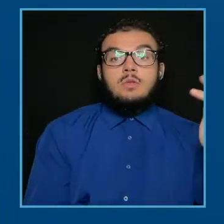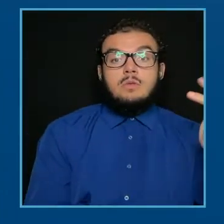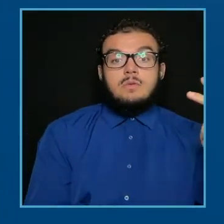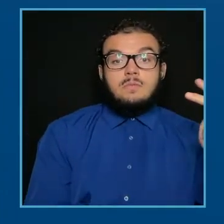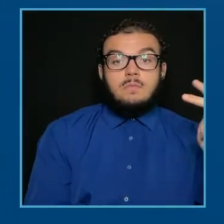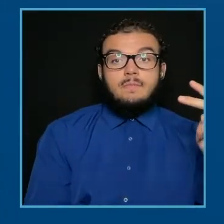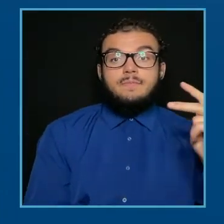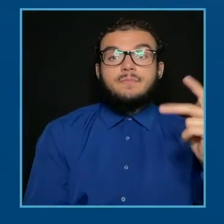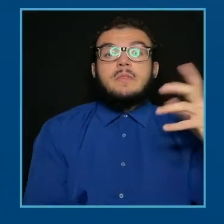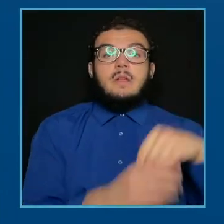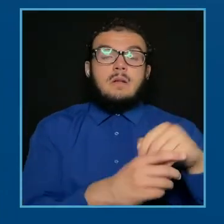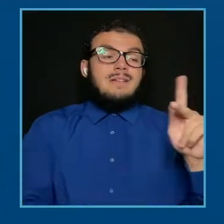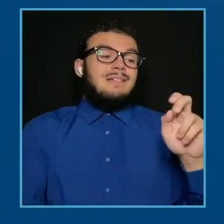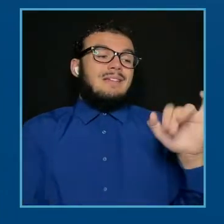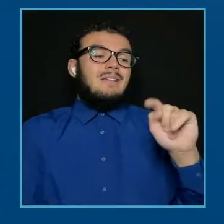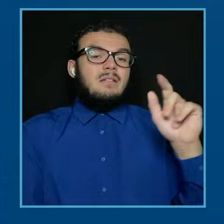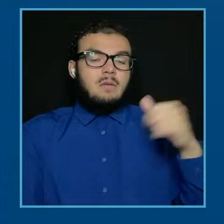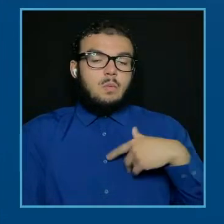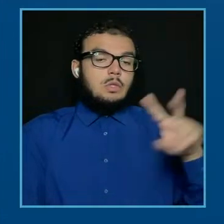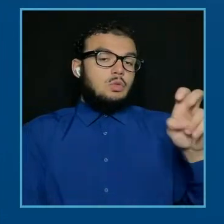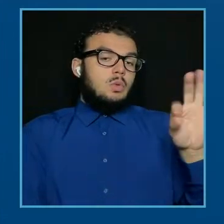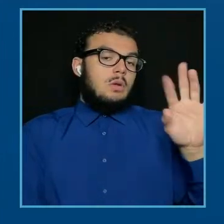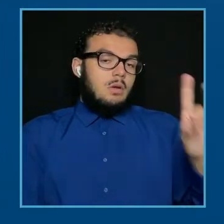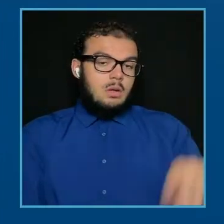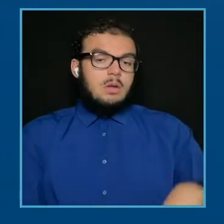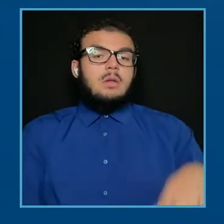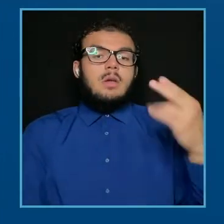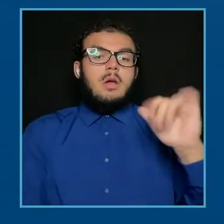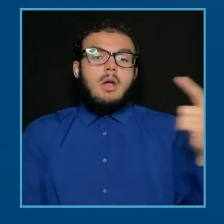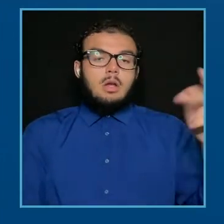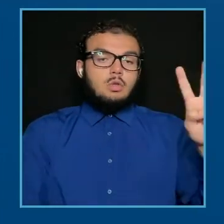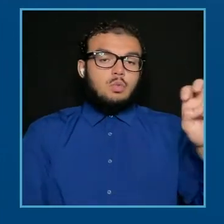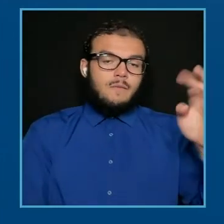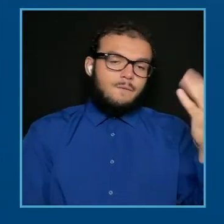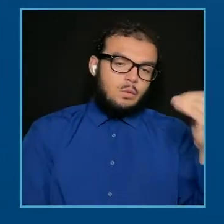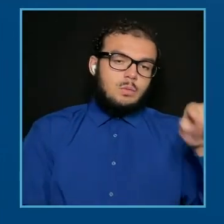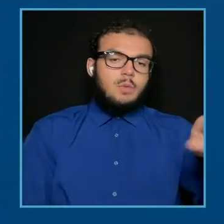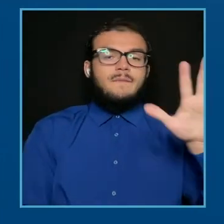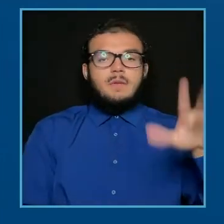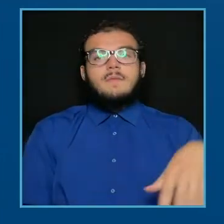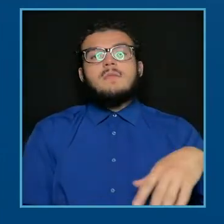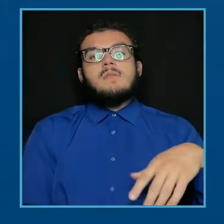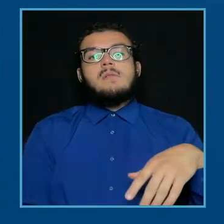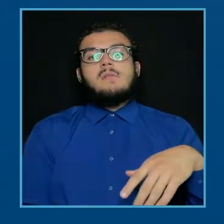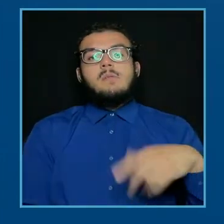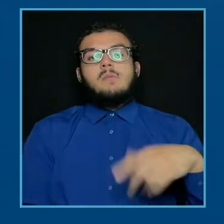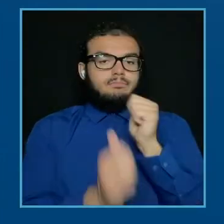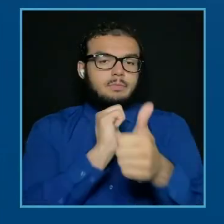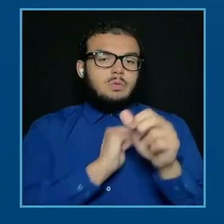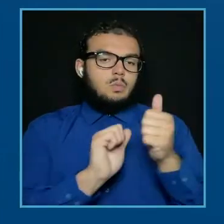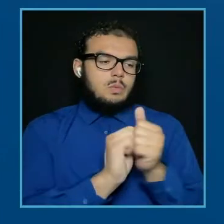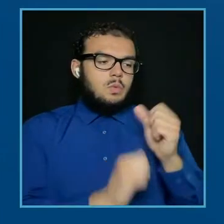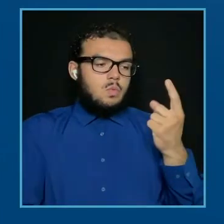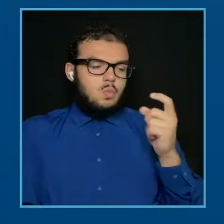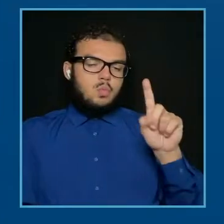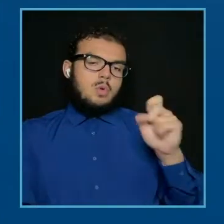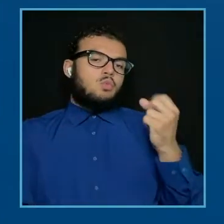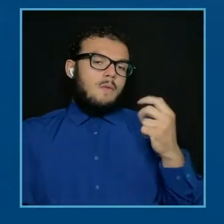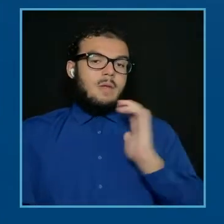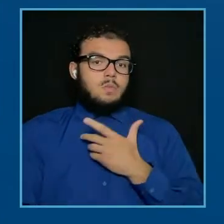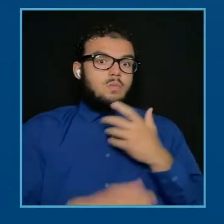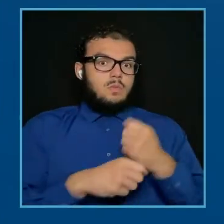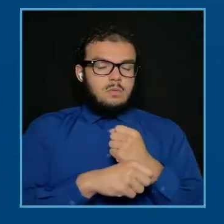resulted in Kenyatta with 298, Hogg with 214.5, and we passed with 112. However, Free